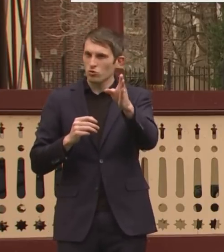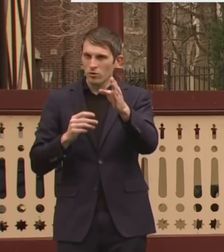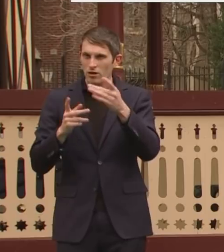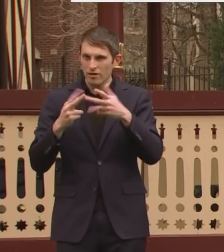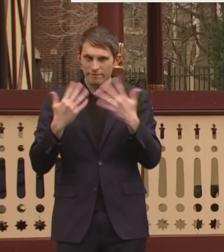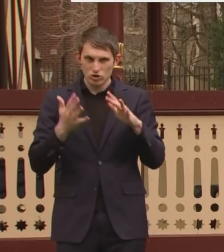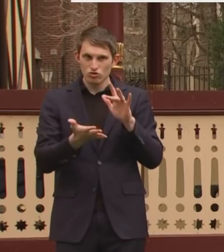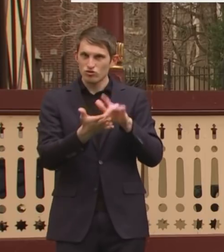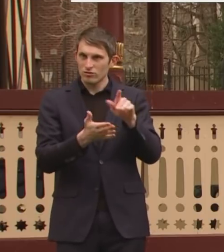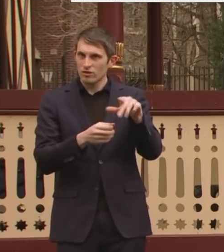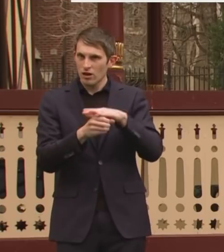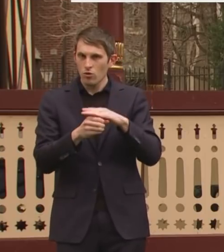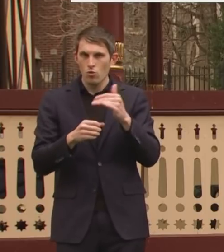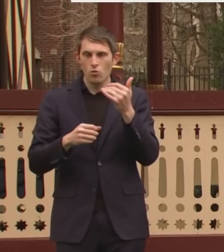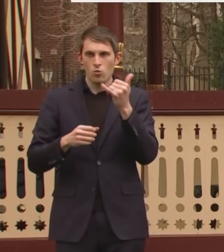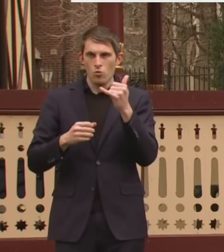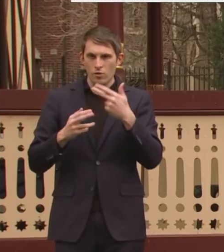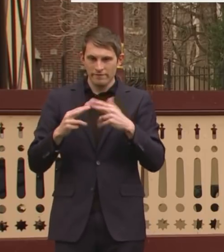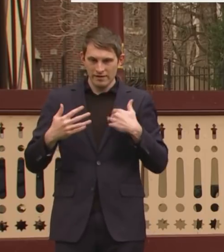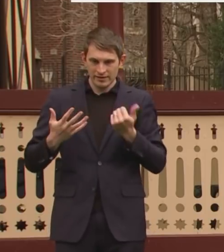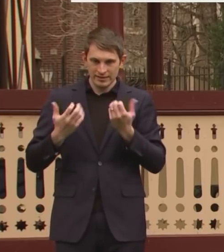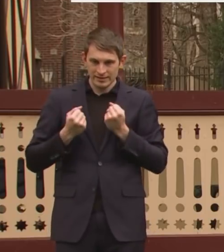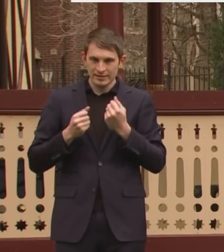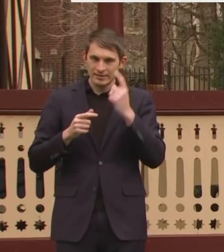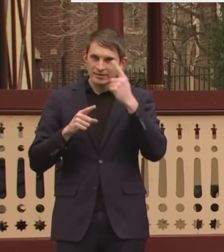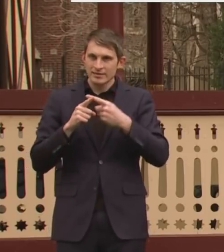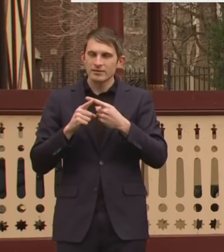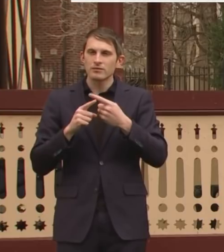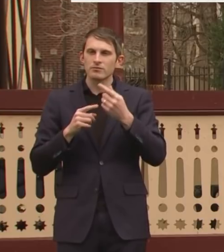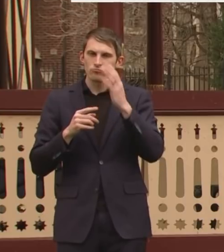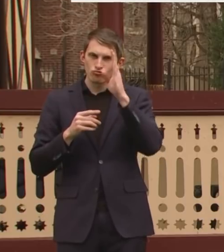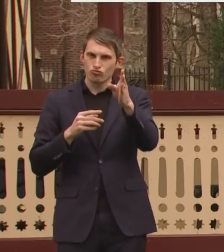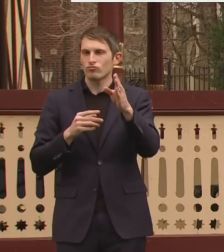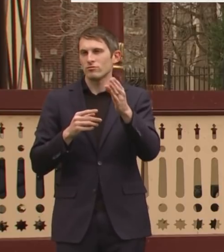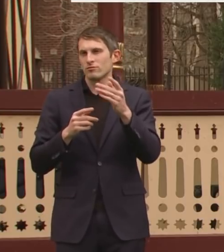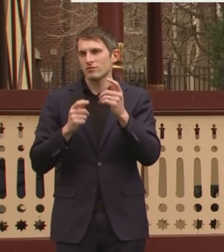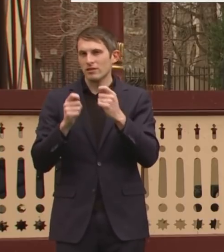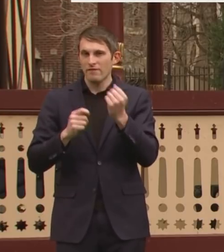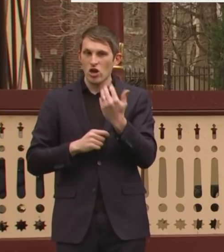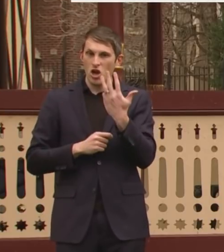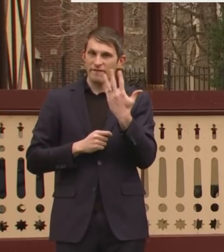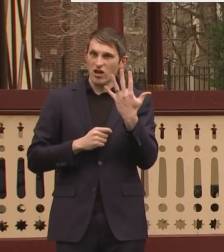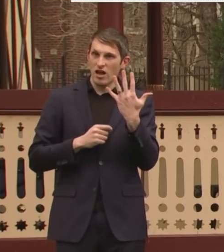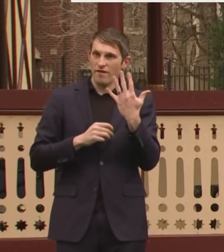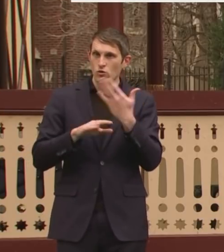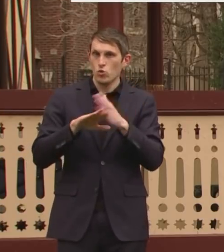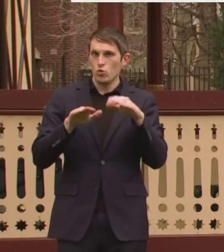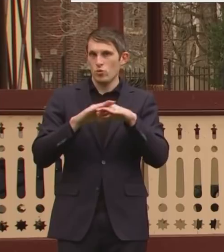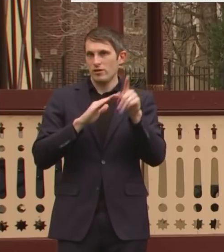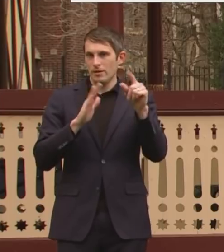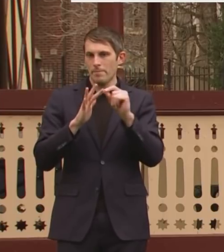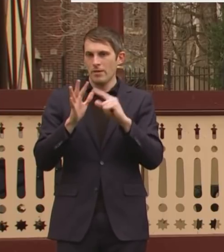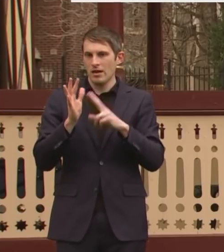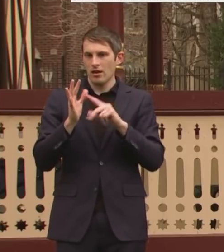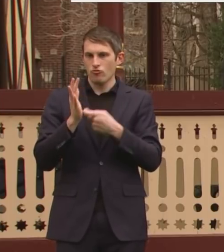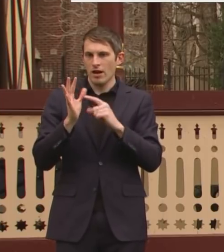at the earliest possible time. On the other side of Melbourne, we've got 95 cases linked to Panorama construction site in Box Hill.